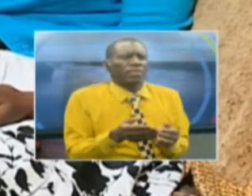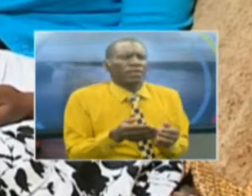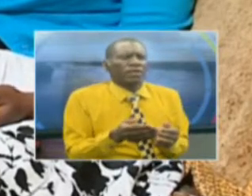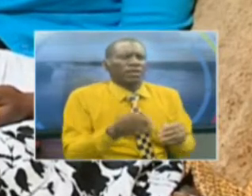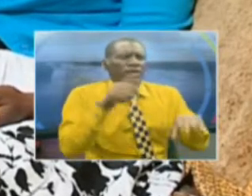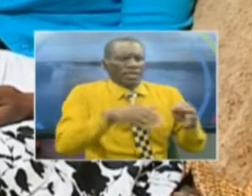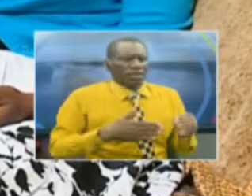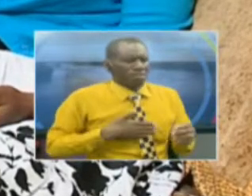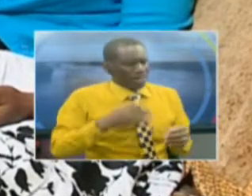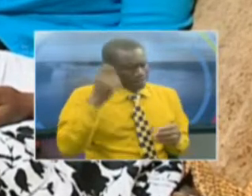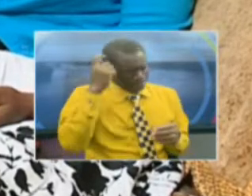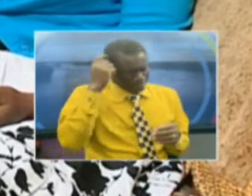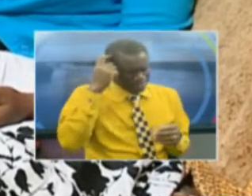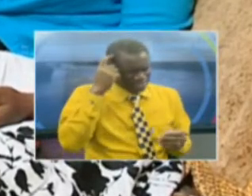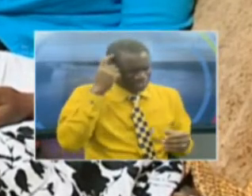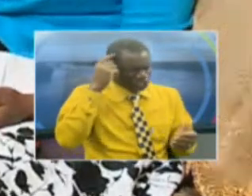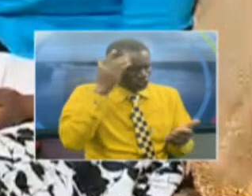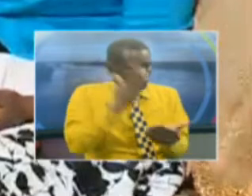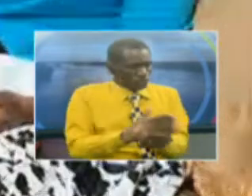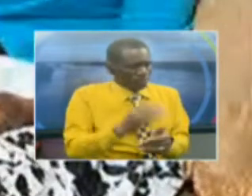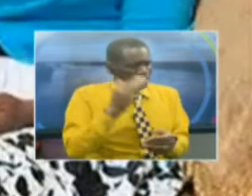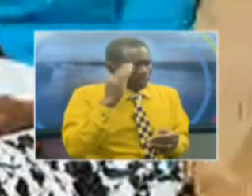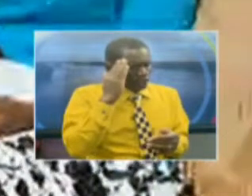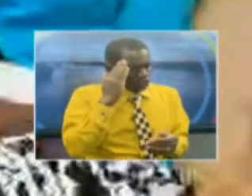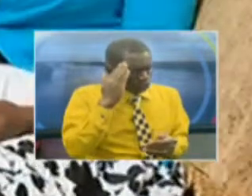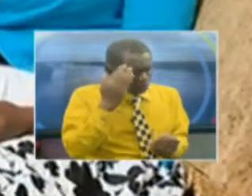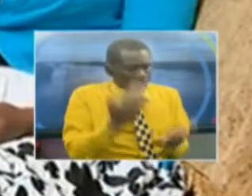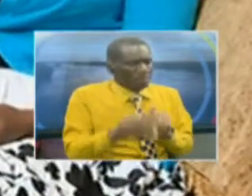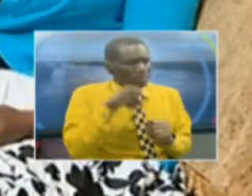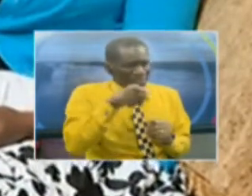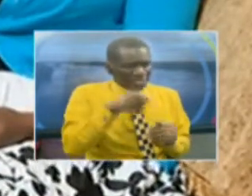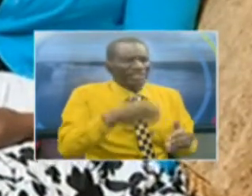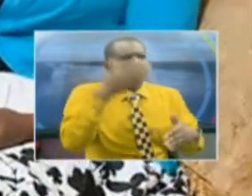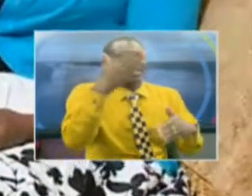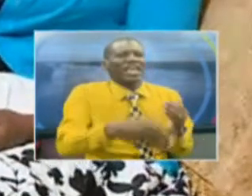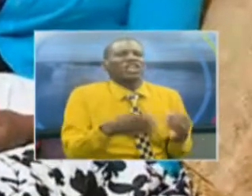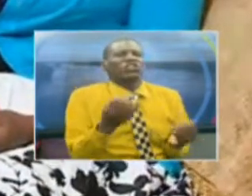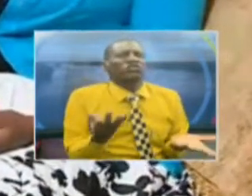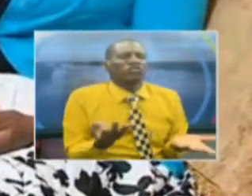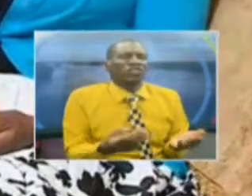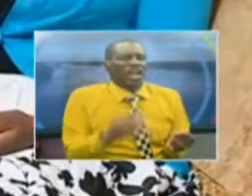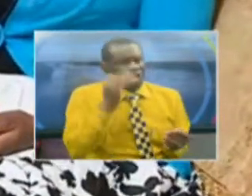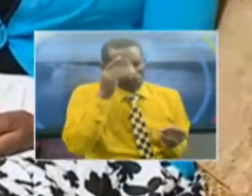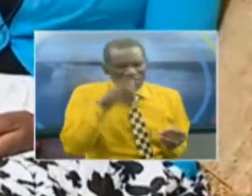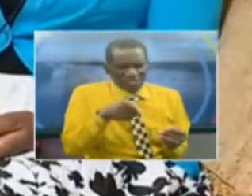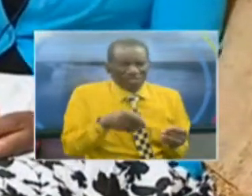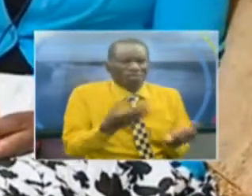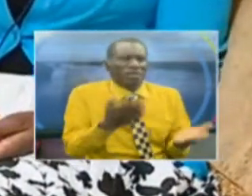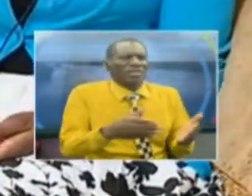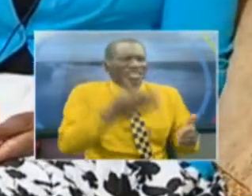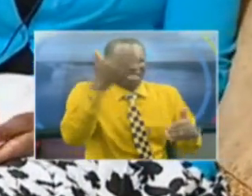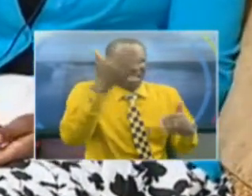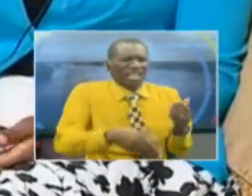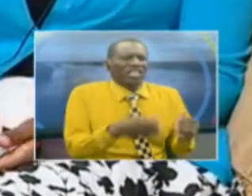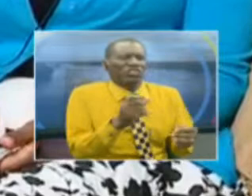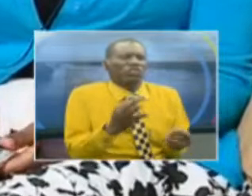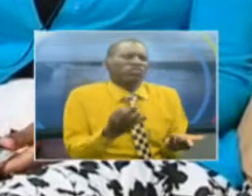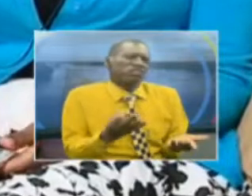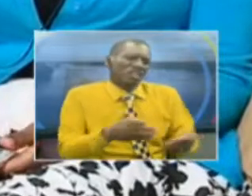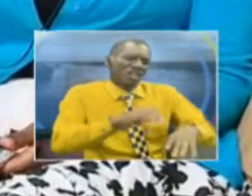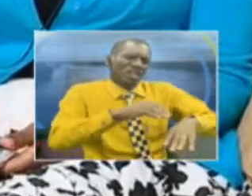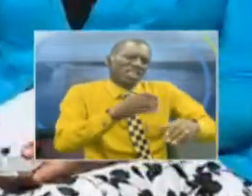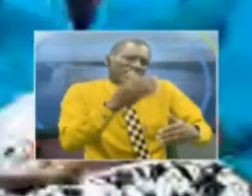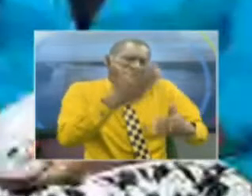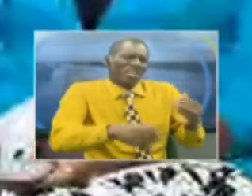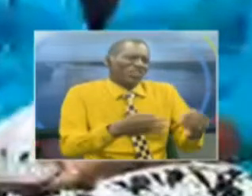in my head I really thought maybe this is also the end of a nice relationship